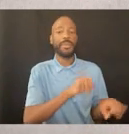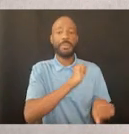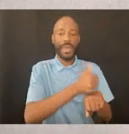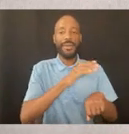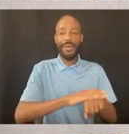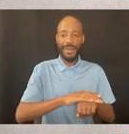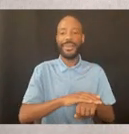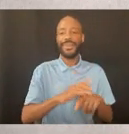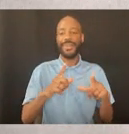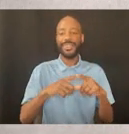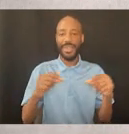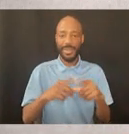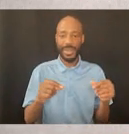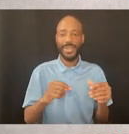from